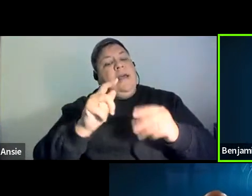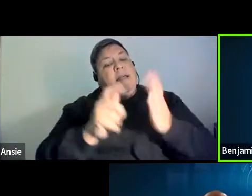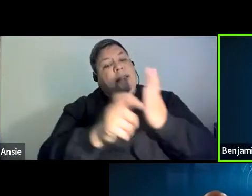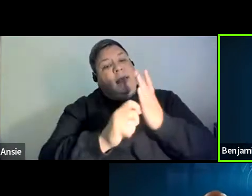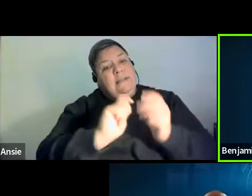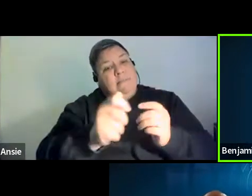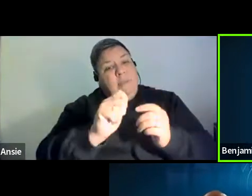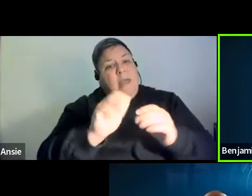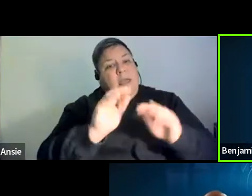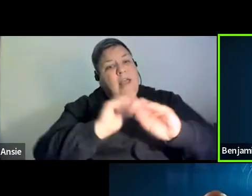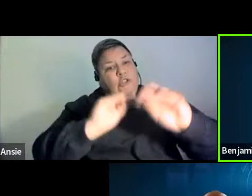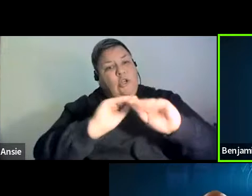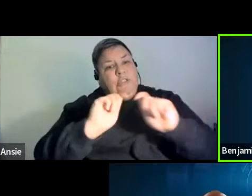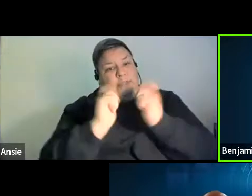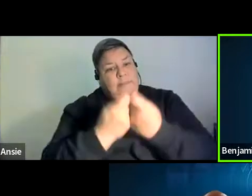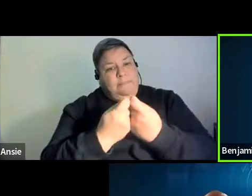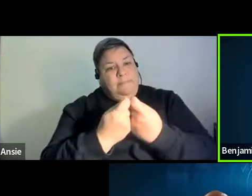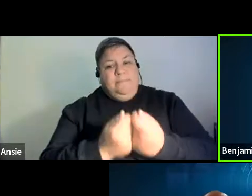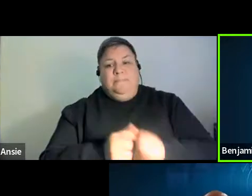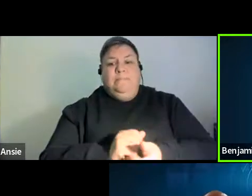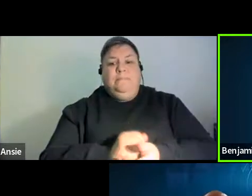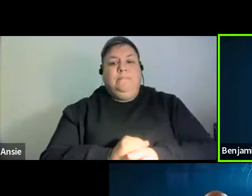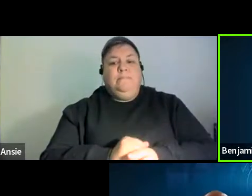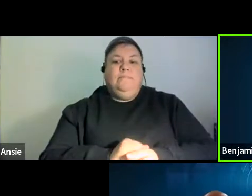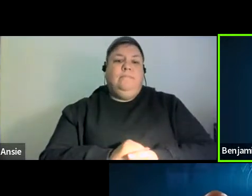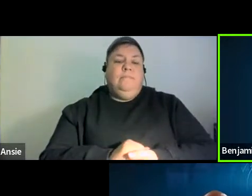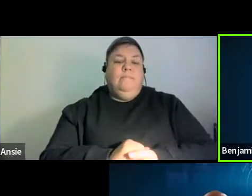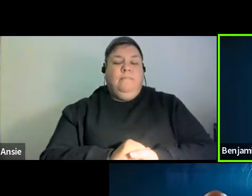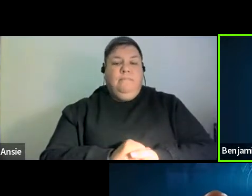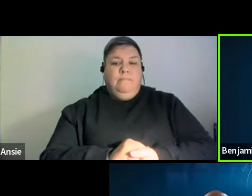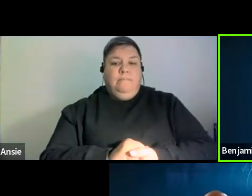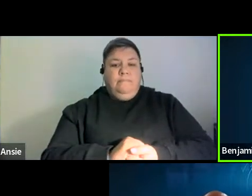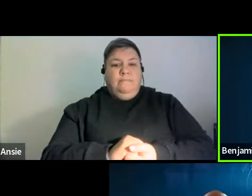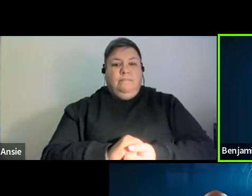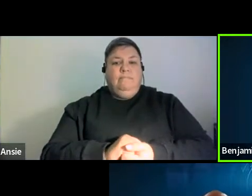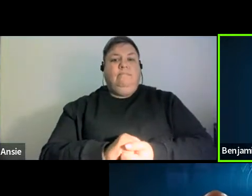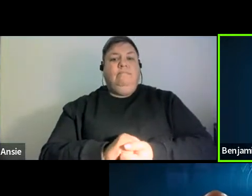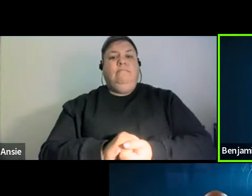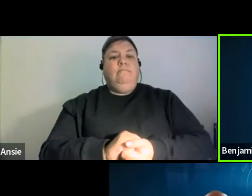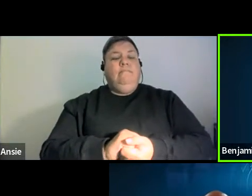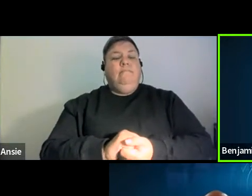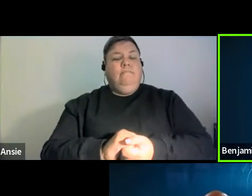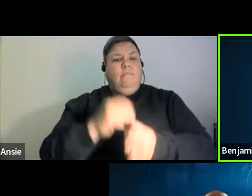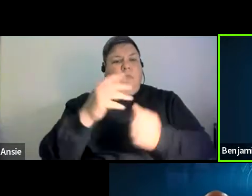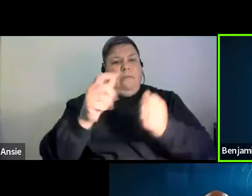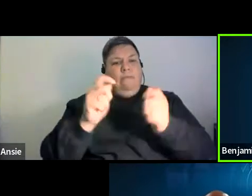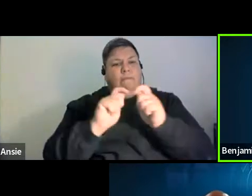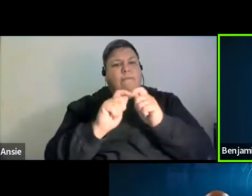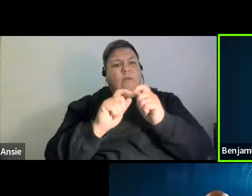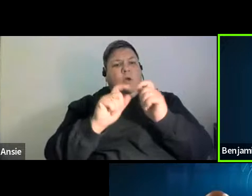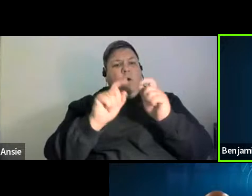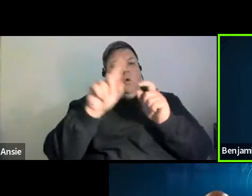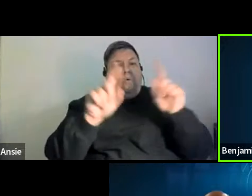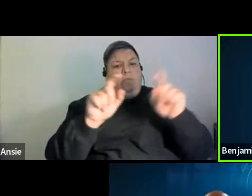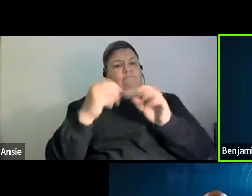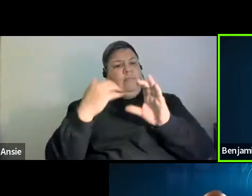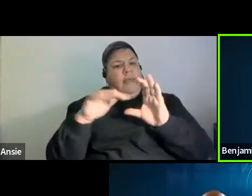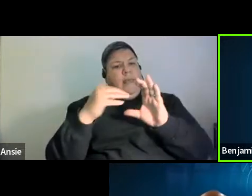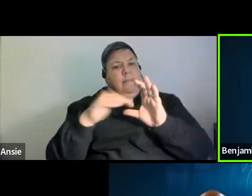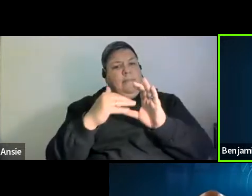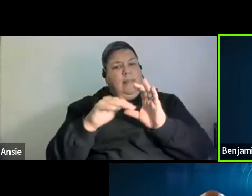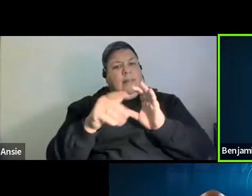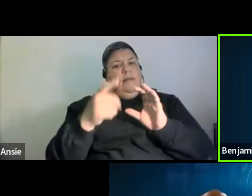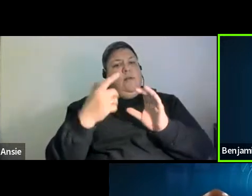Welcome, gentlemen. So here are some of the questions that we have been emailed, and I'm going to be posing it